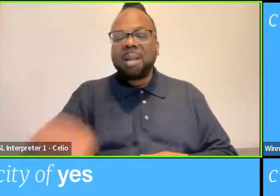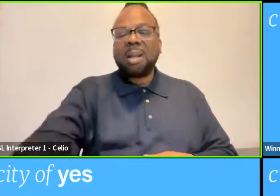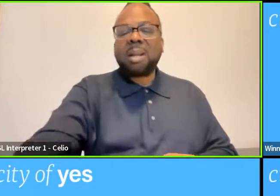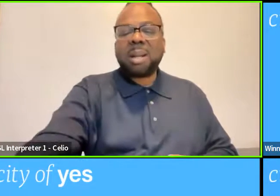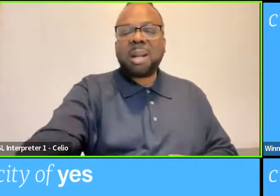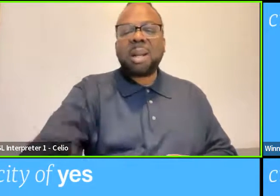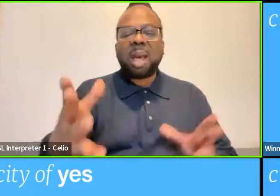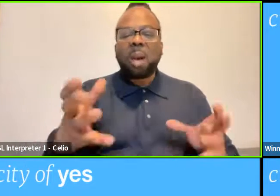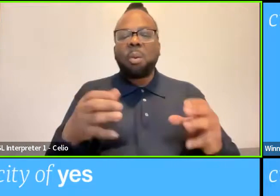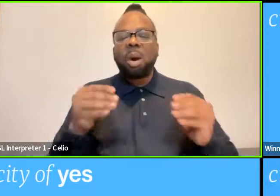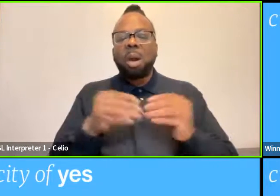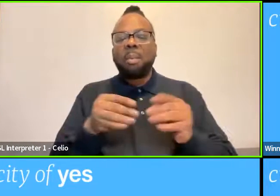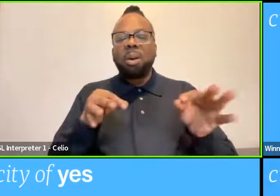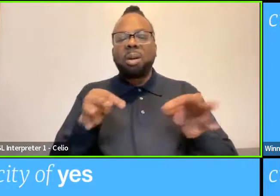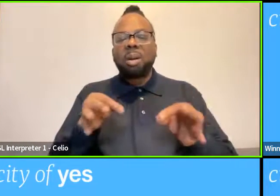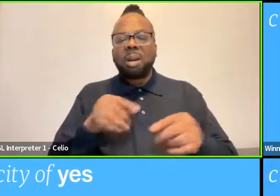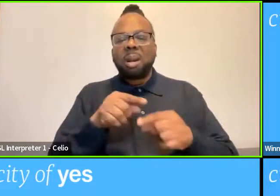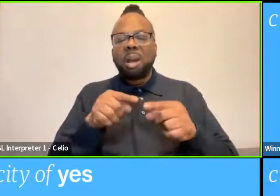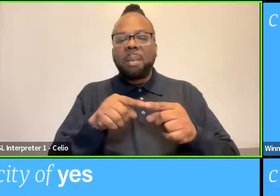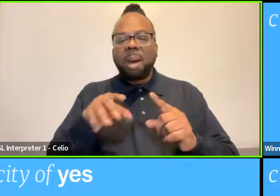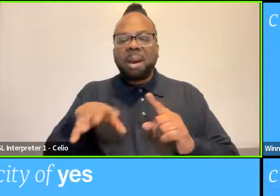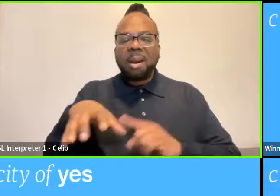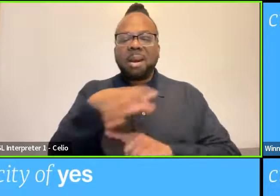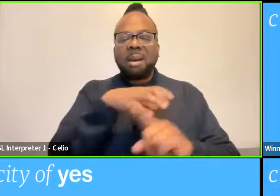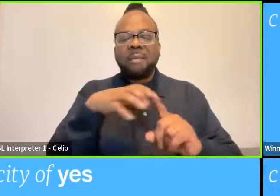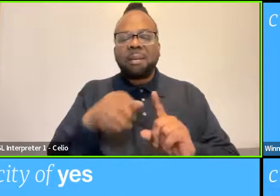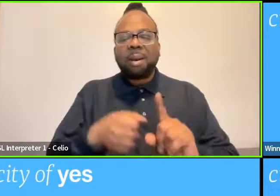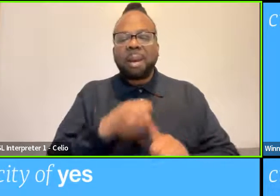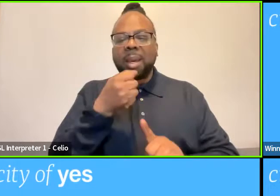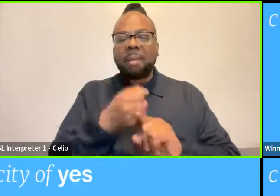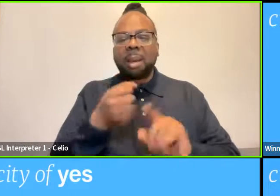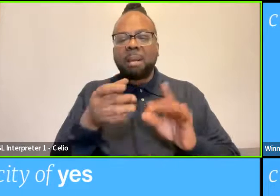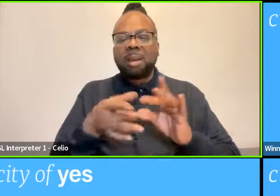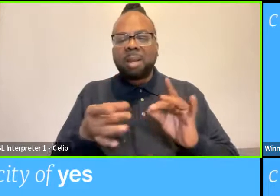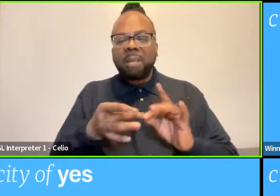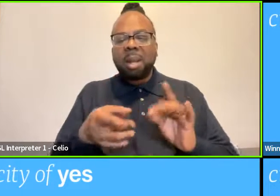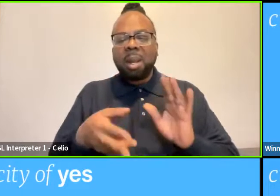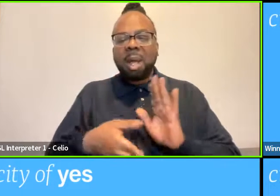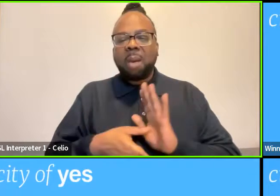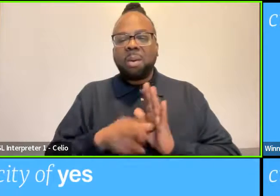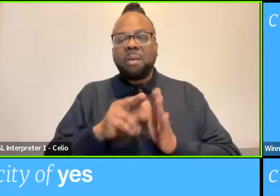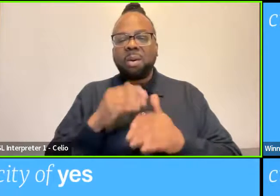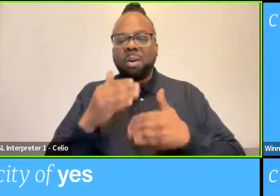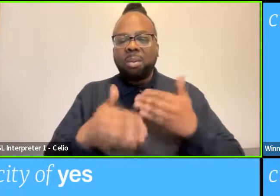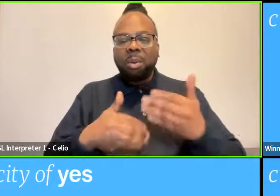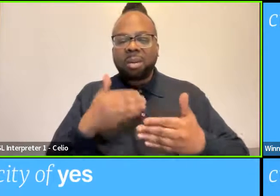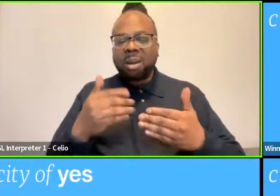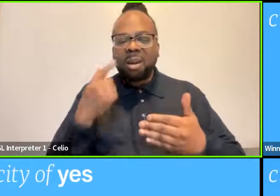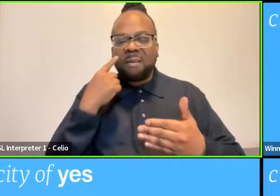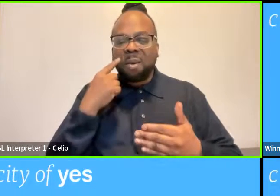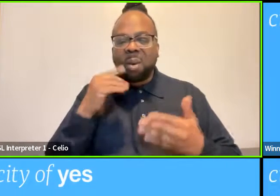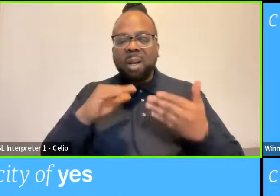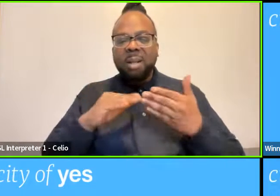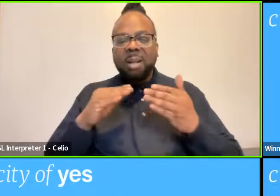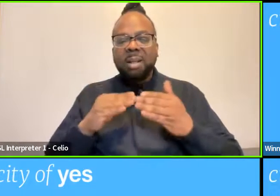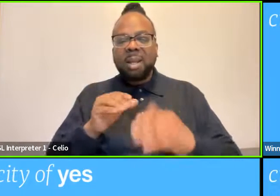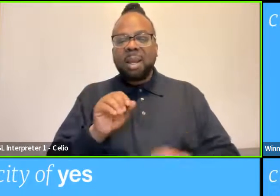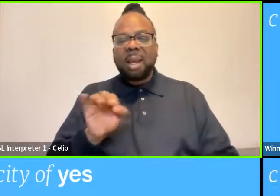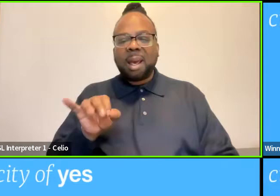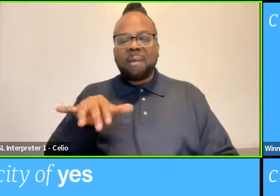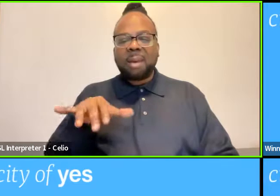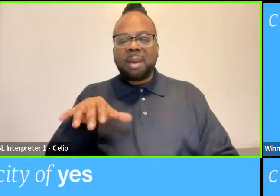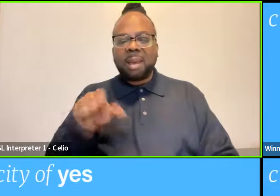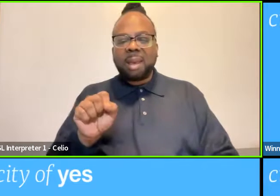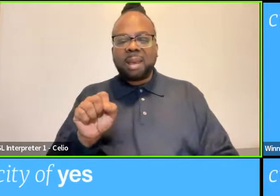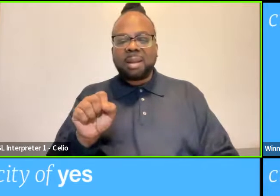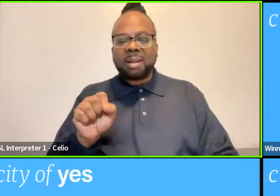detailed overview of what the environmental impact statement or review process is like for City of Yes. And